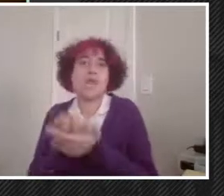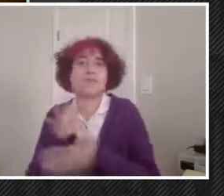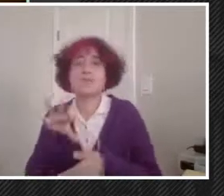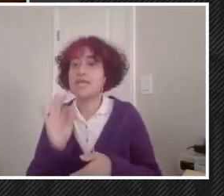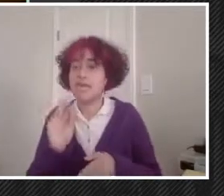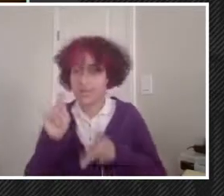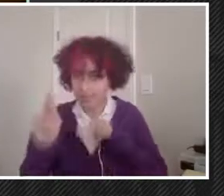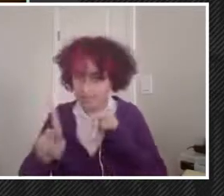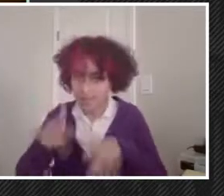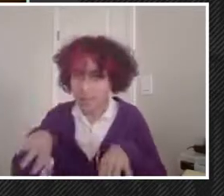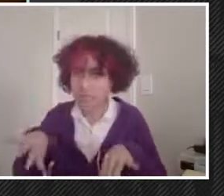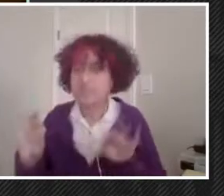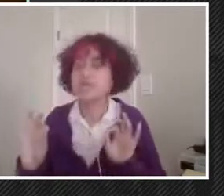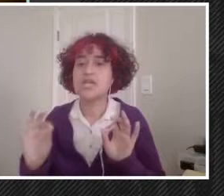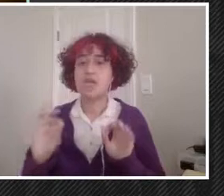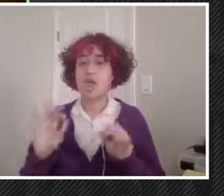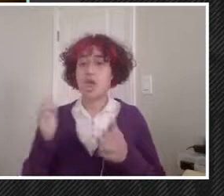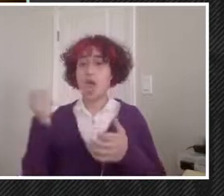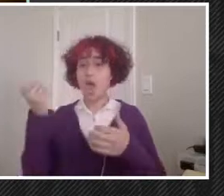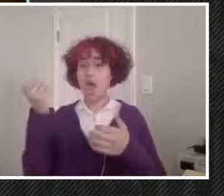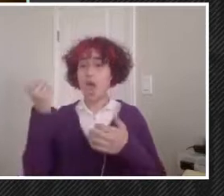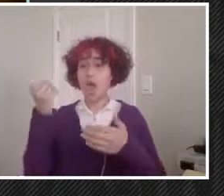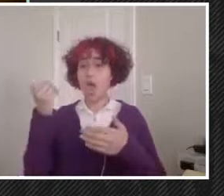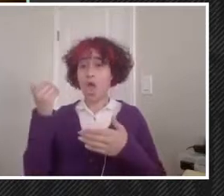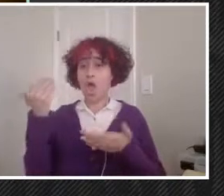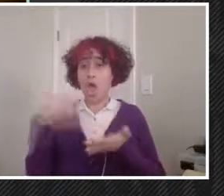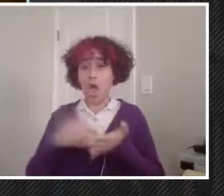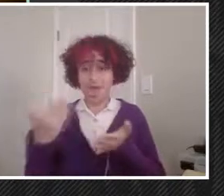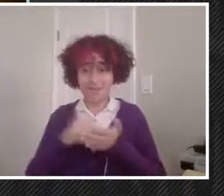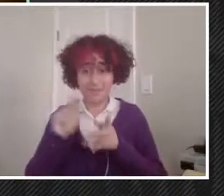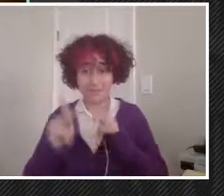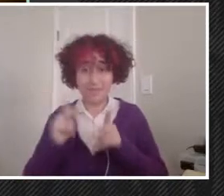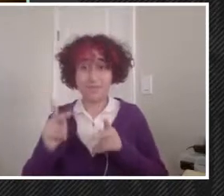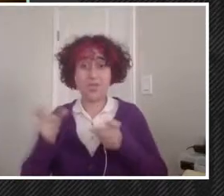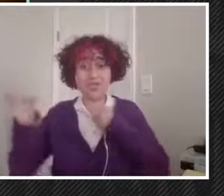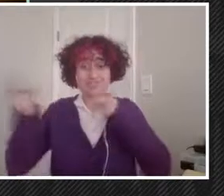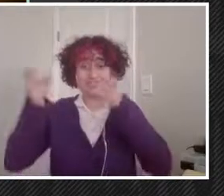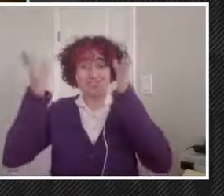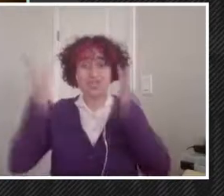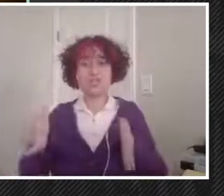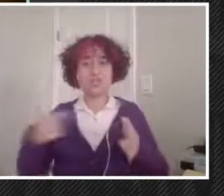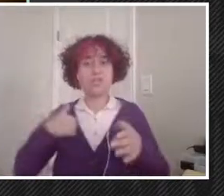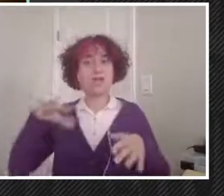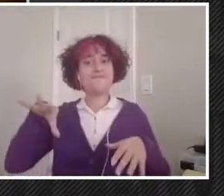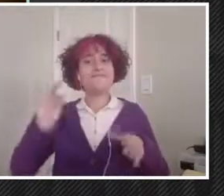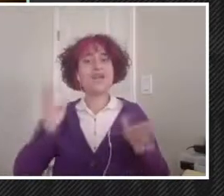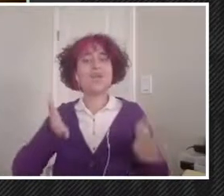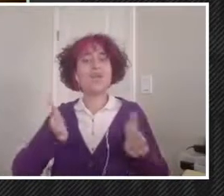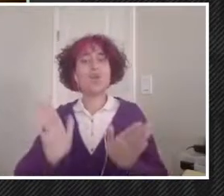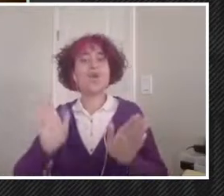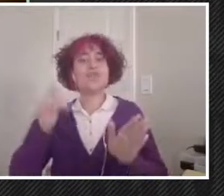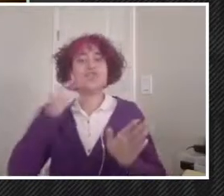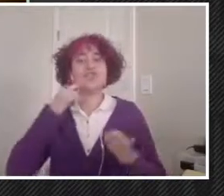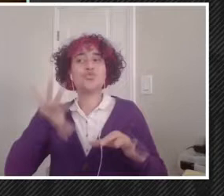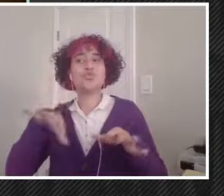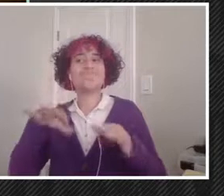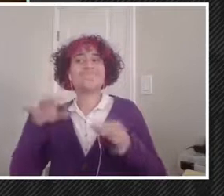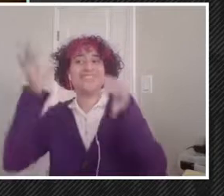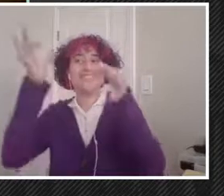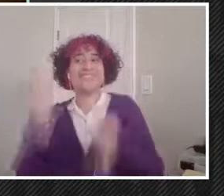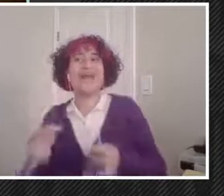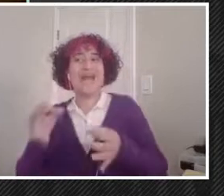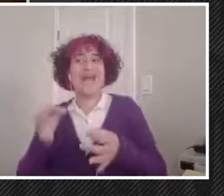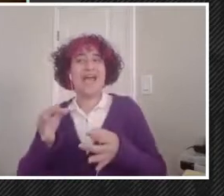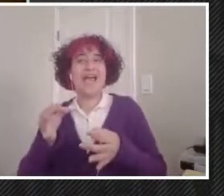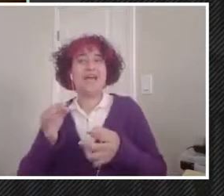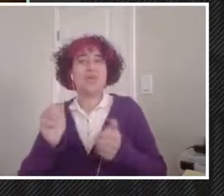leadership roles are making decisions based on what's profitable, not what's good for people. And I don't care if I ever get